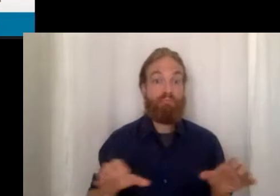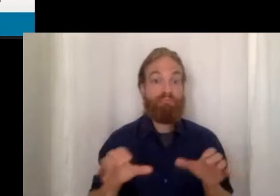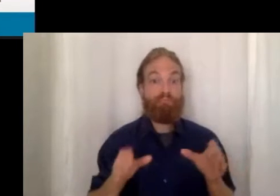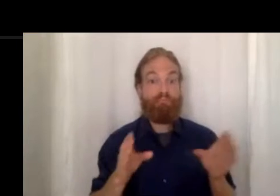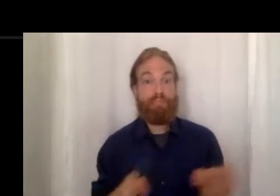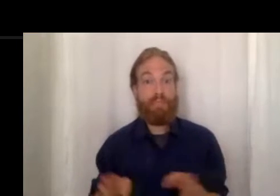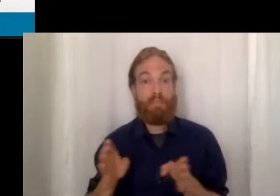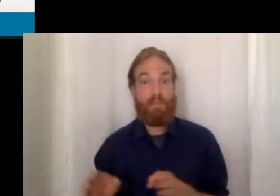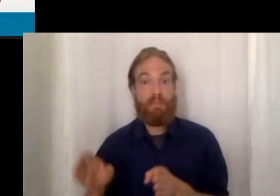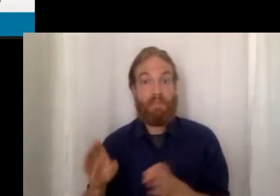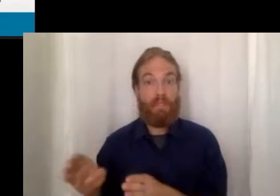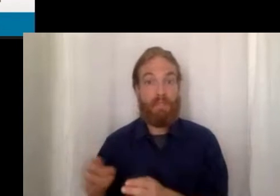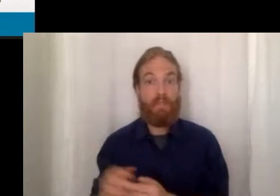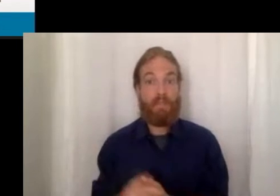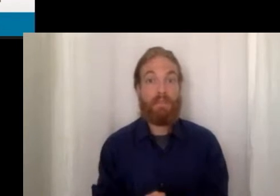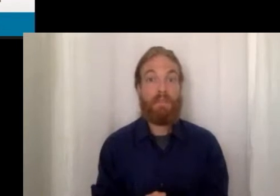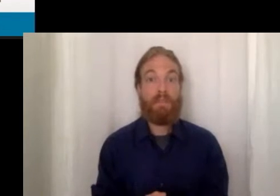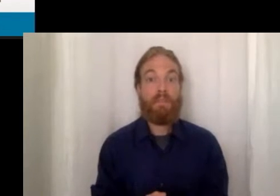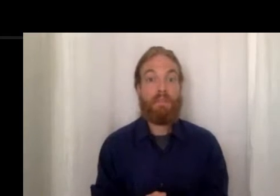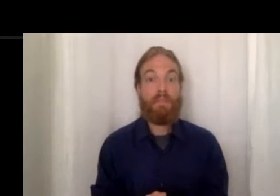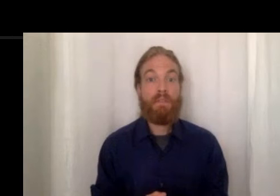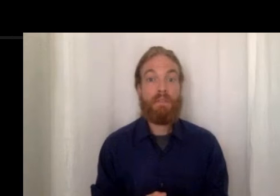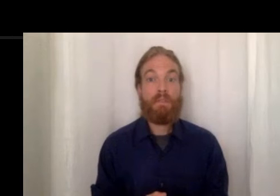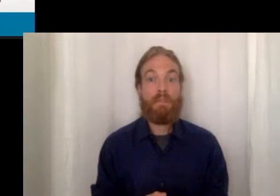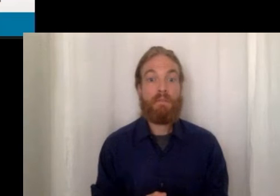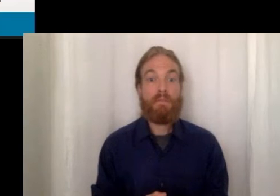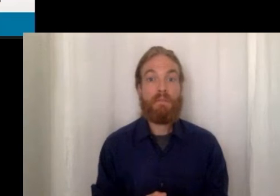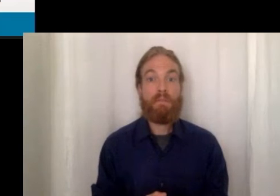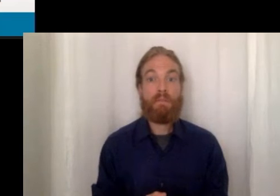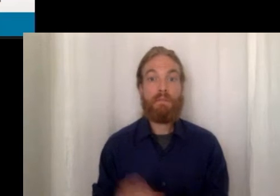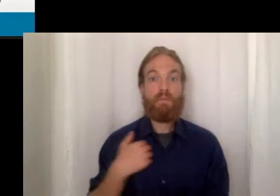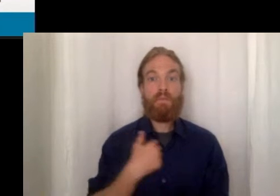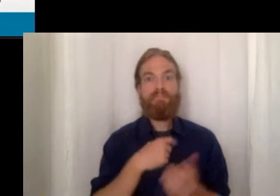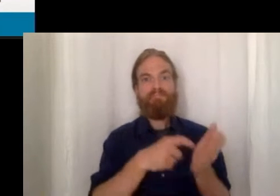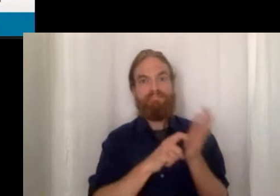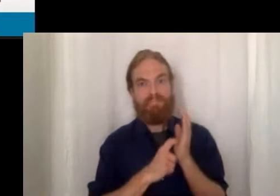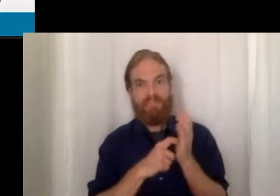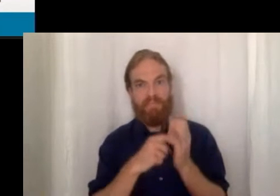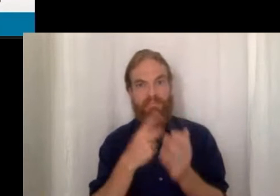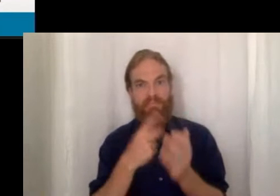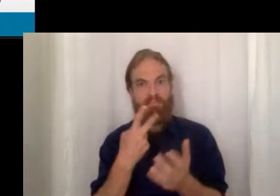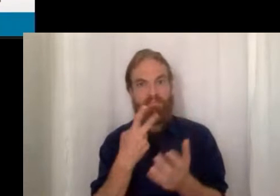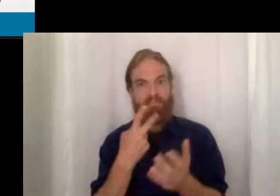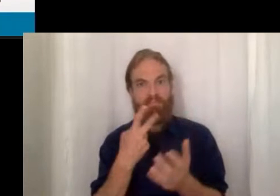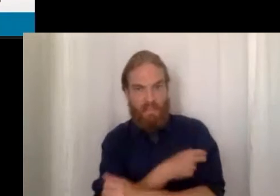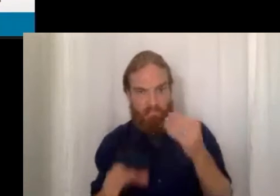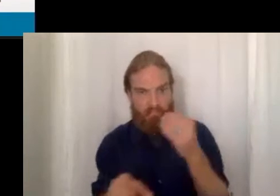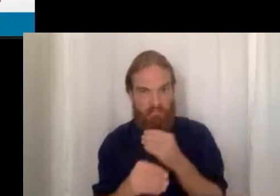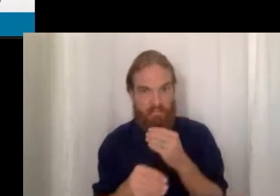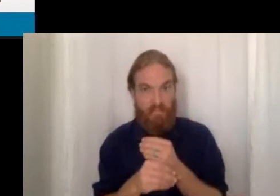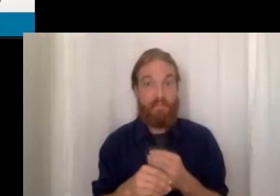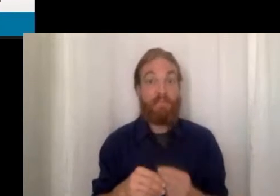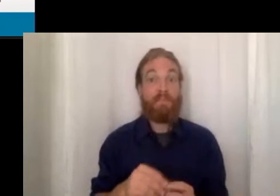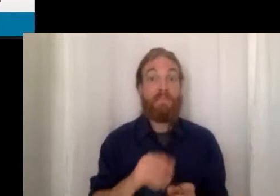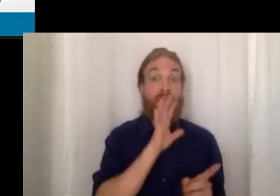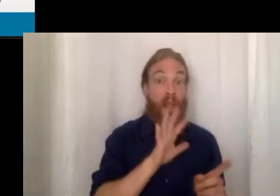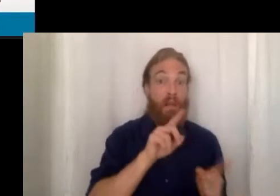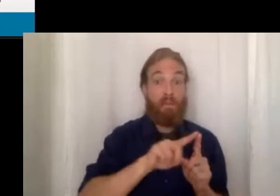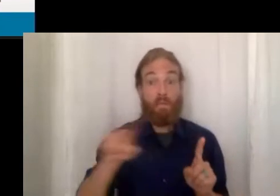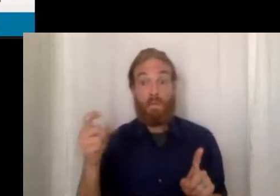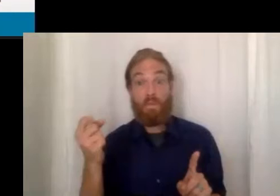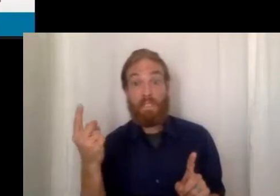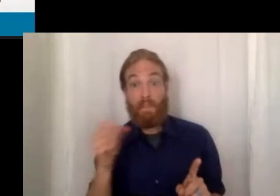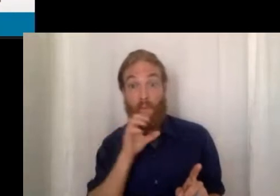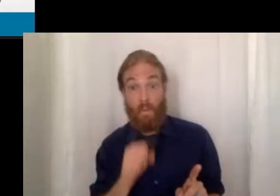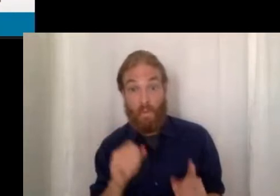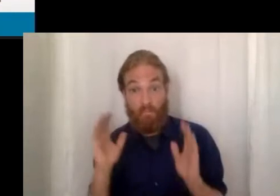both boosters as well as that 5 to 11 age range. And then lastly, we continue to work with